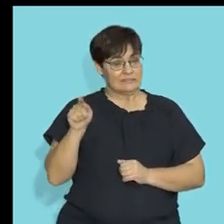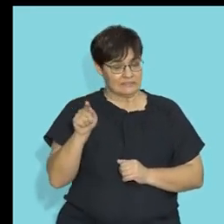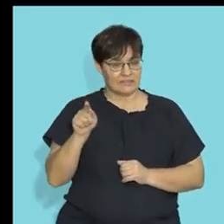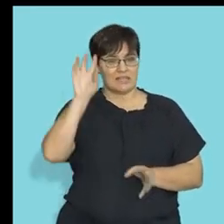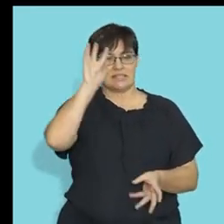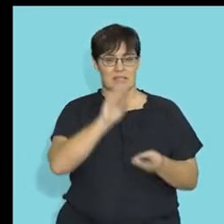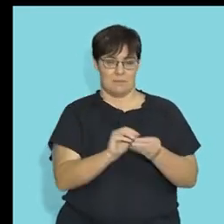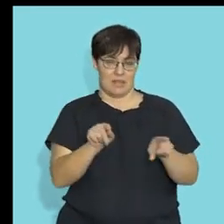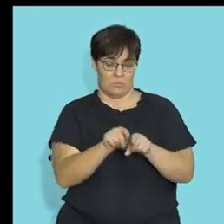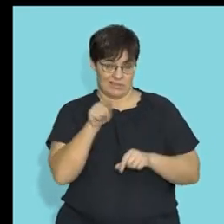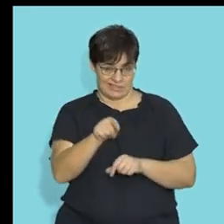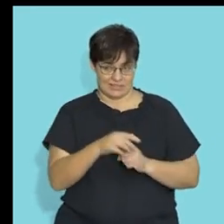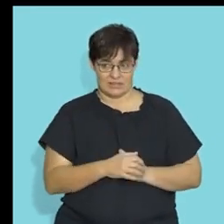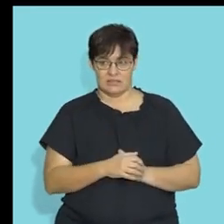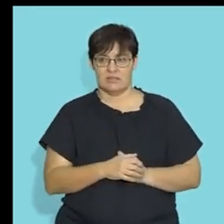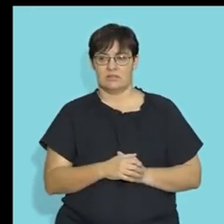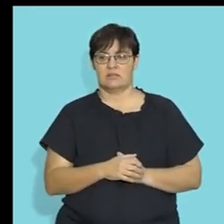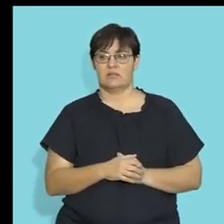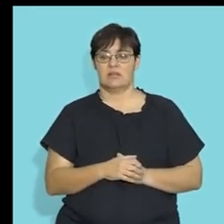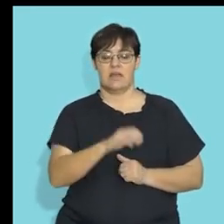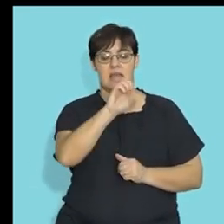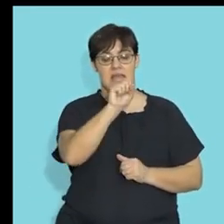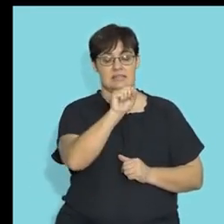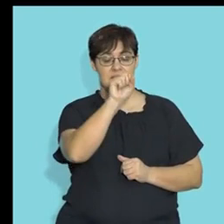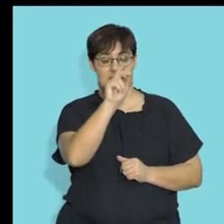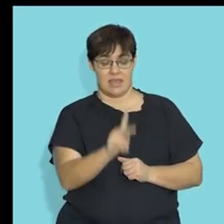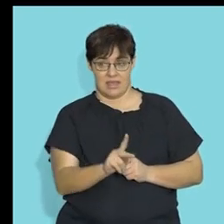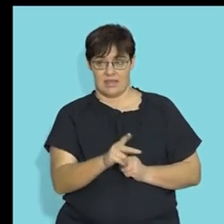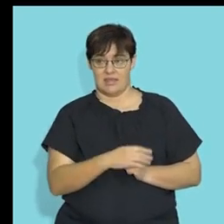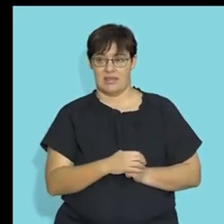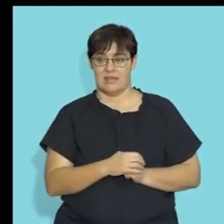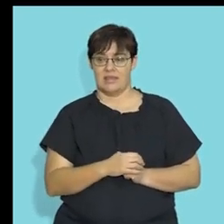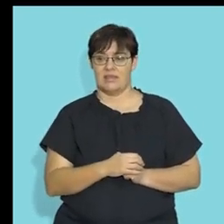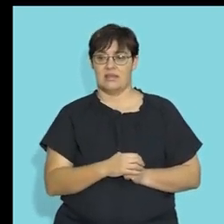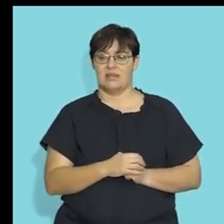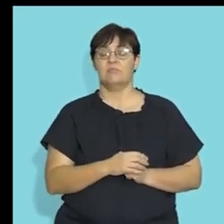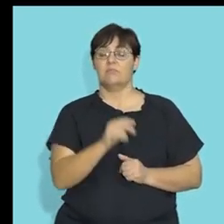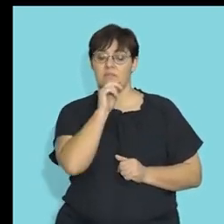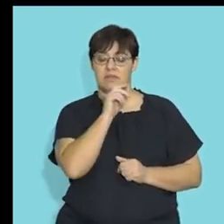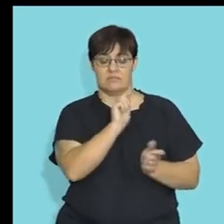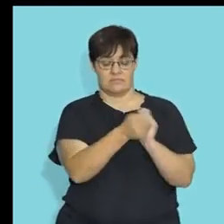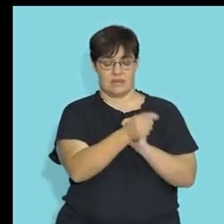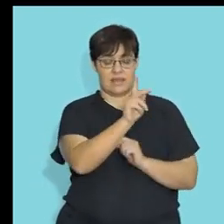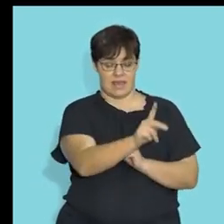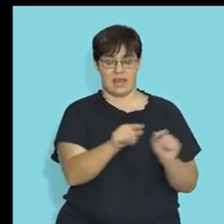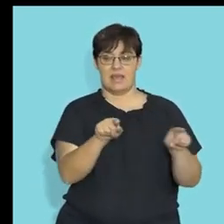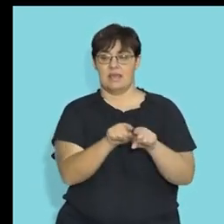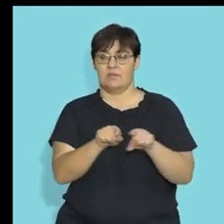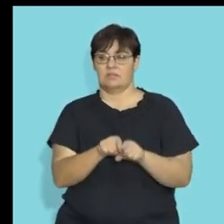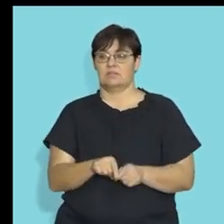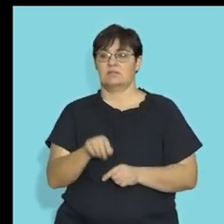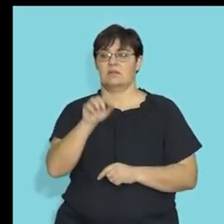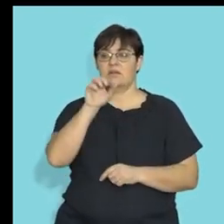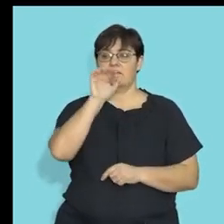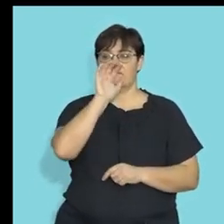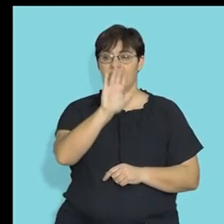because this is what the sum is equal to. So I'm going to substitute in k for Sn, which will be equal to